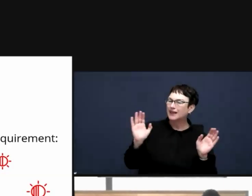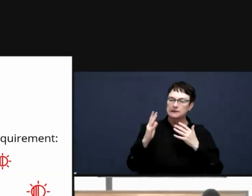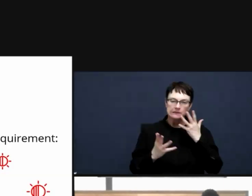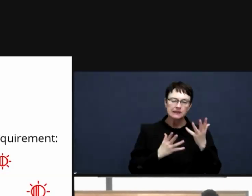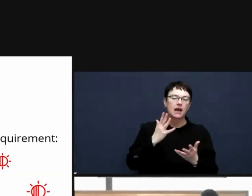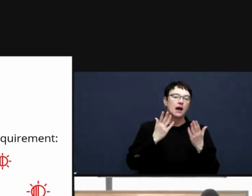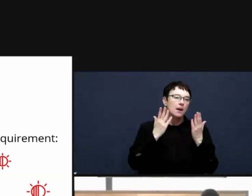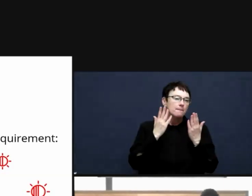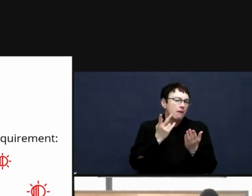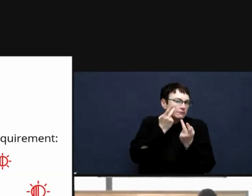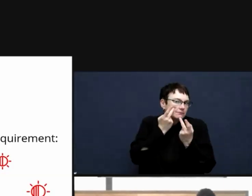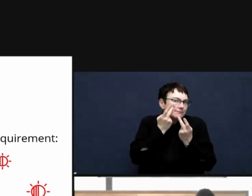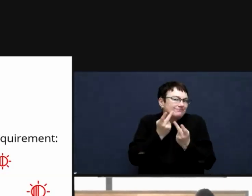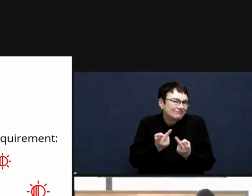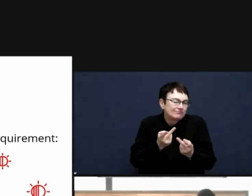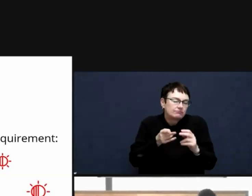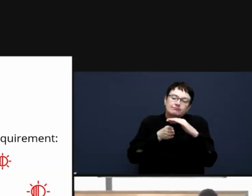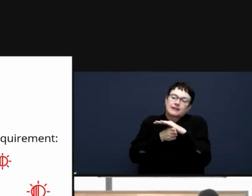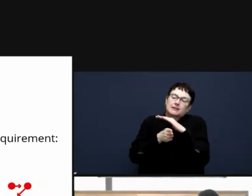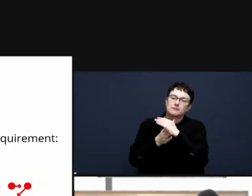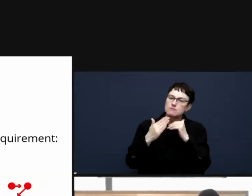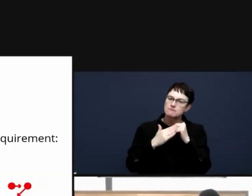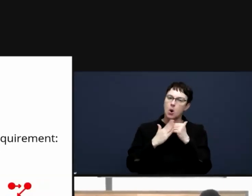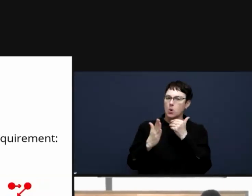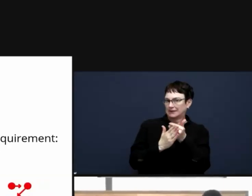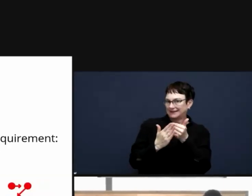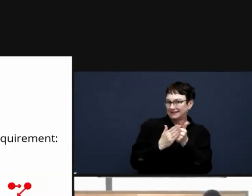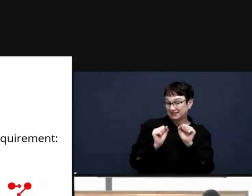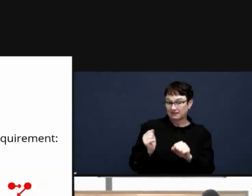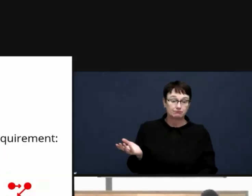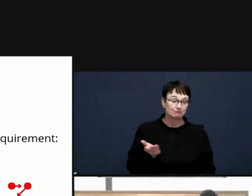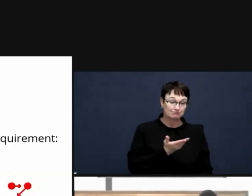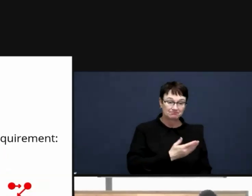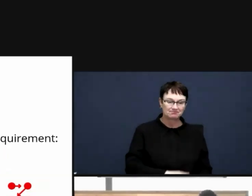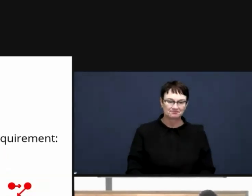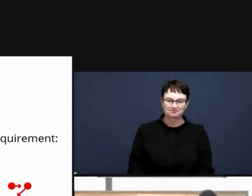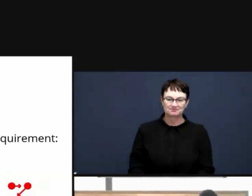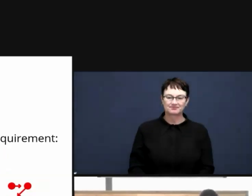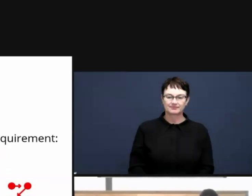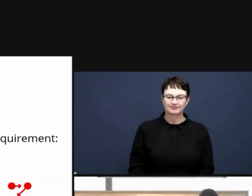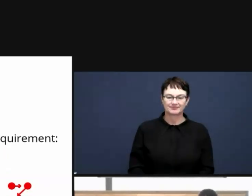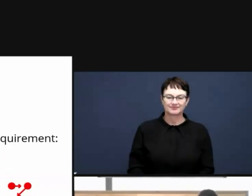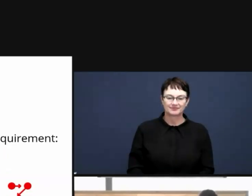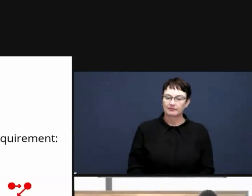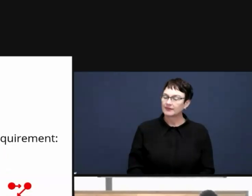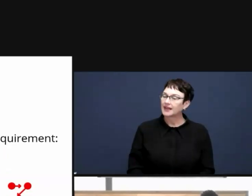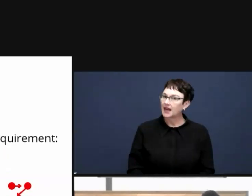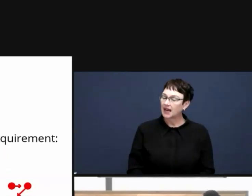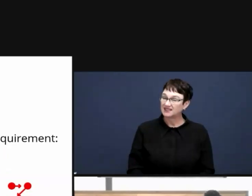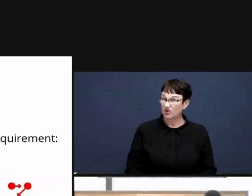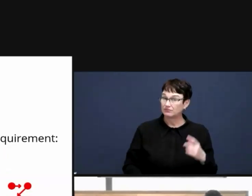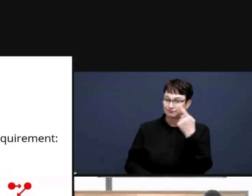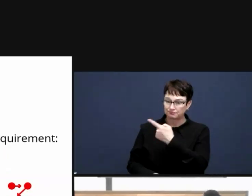it good for the end user. Next slide. The last example that I want to give is